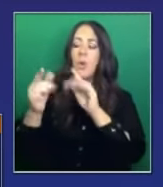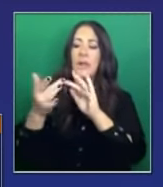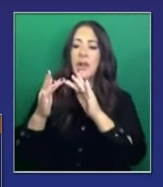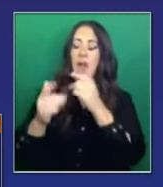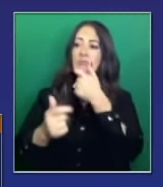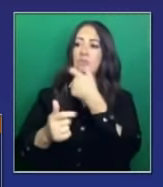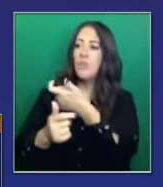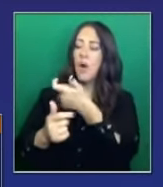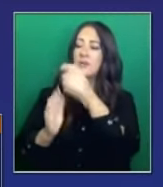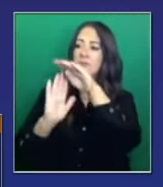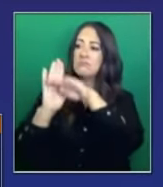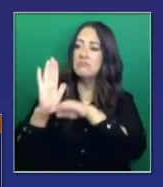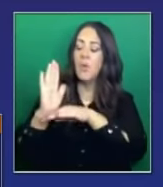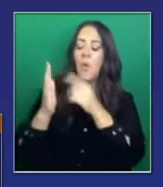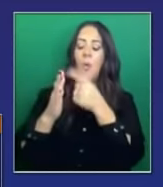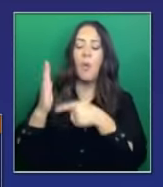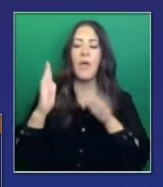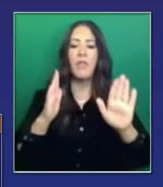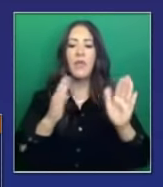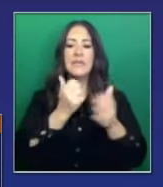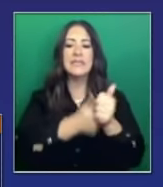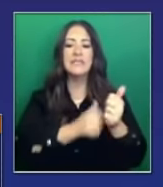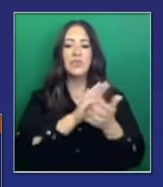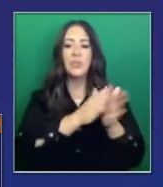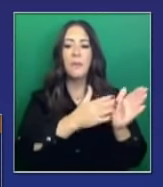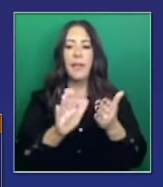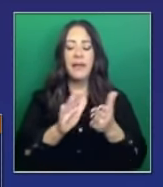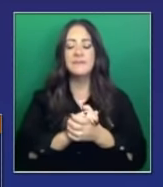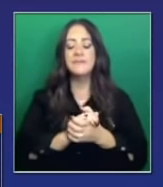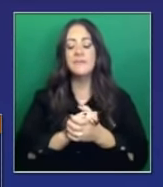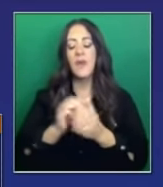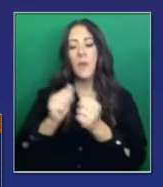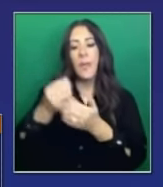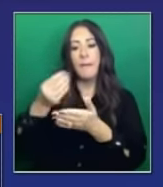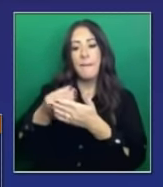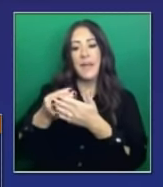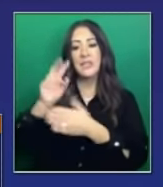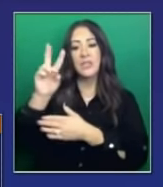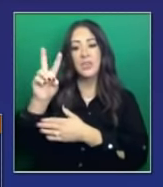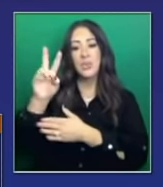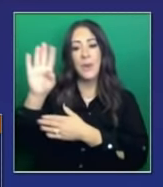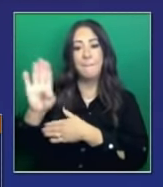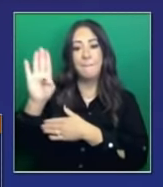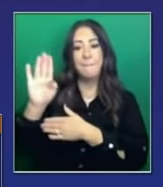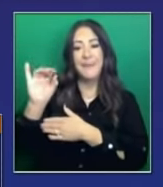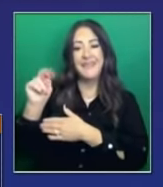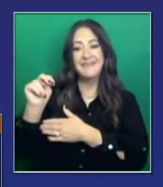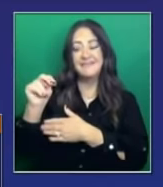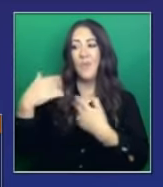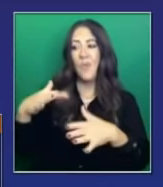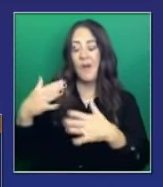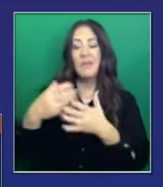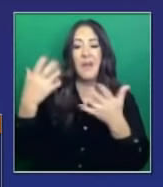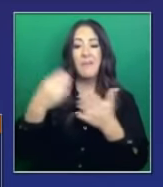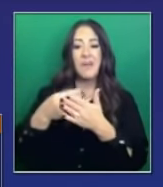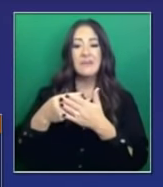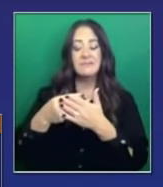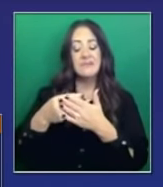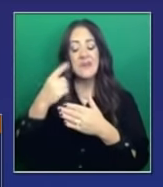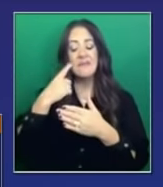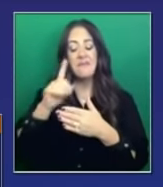Funding levels, got to understand what's $2 billion means, you know, something to someone, but what does it mean to my school or my kids? And so what that looks